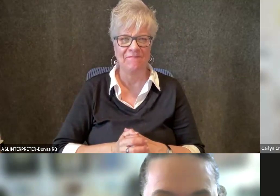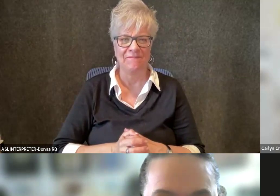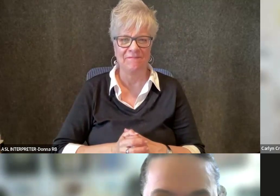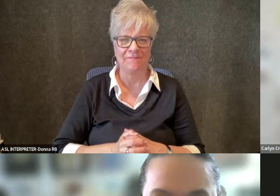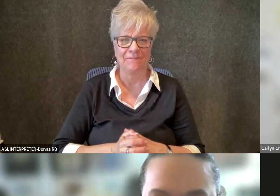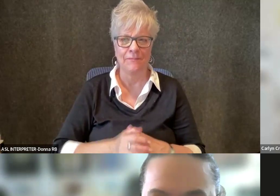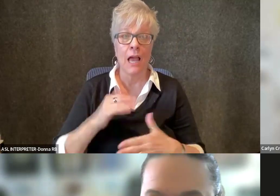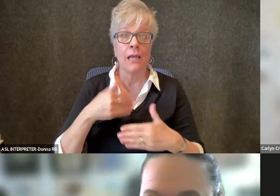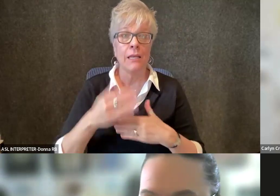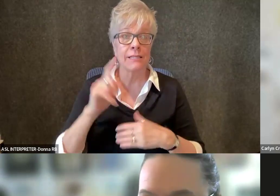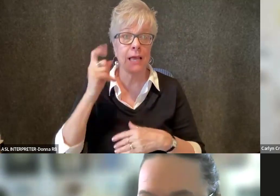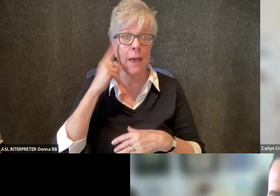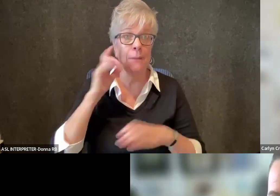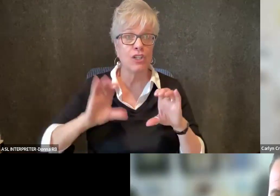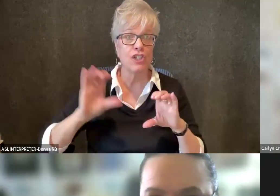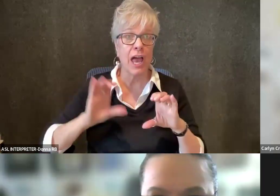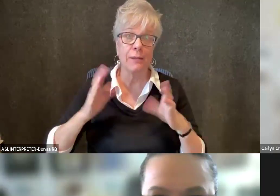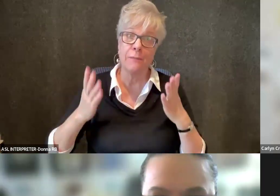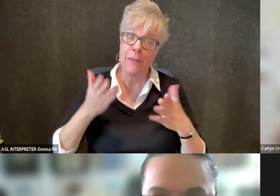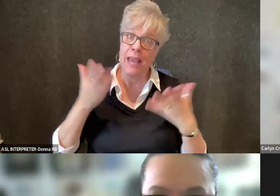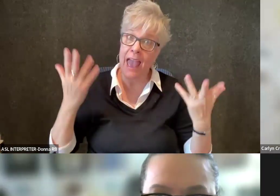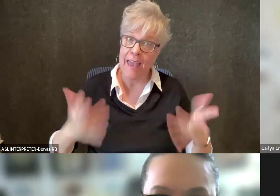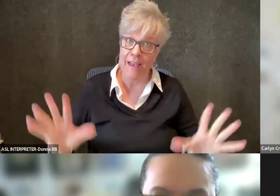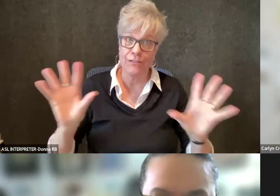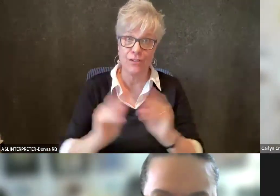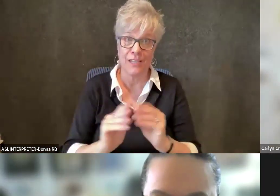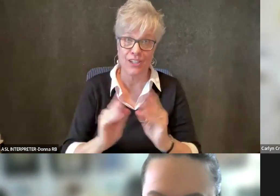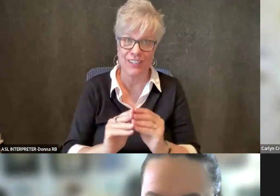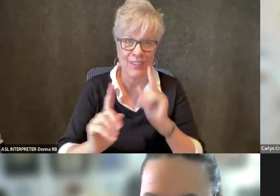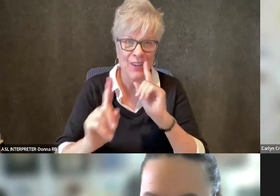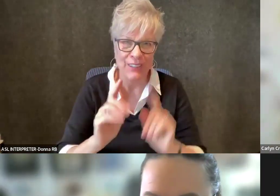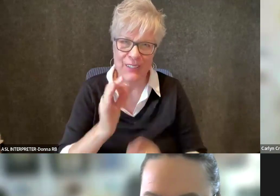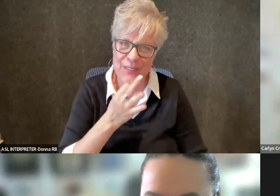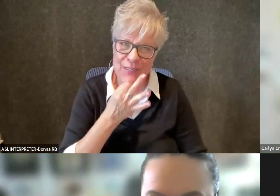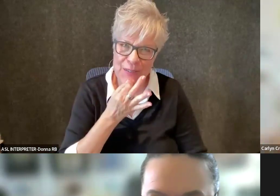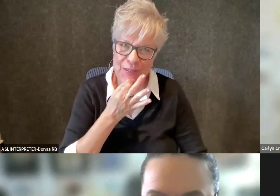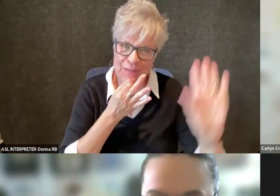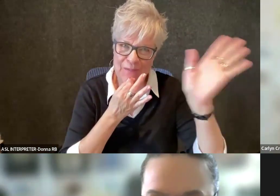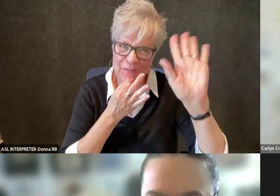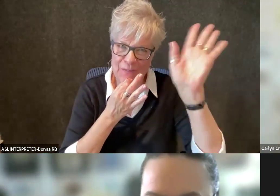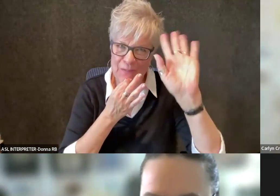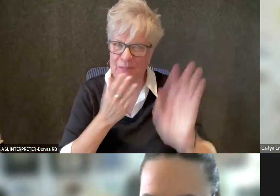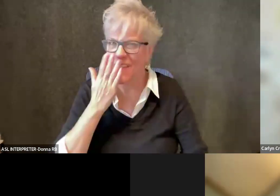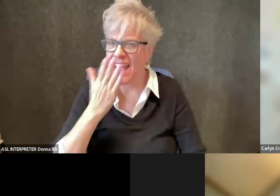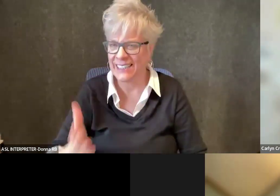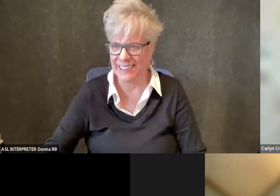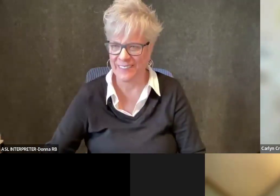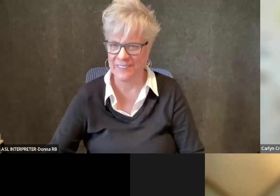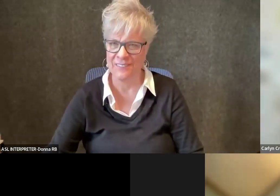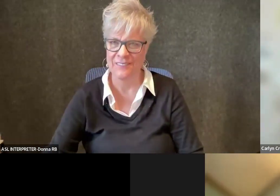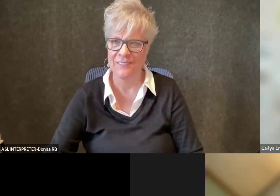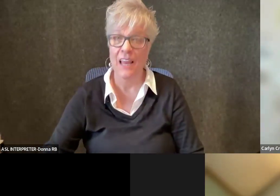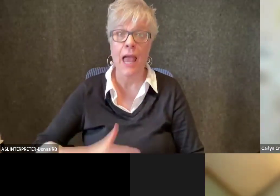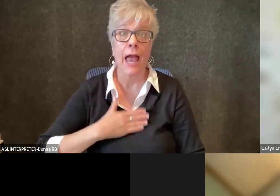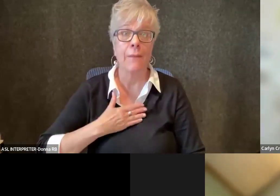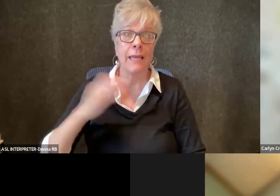Next Capital Chat maybe after session, so we'll talk to you soon. Thanks, everyone. Happy